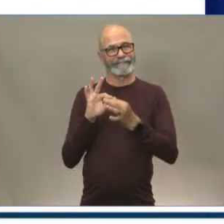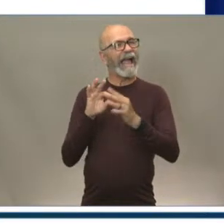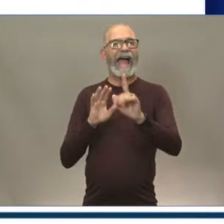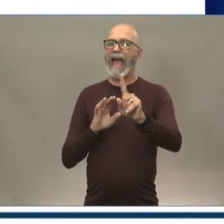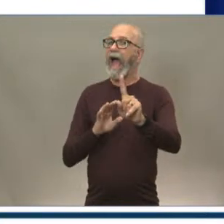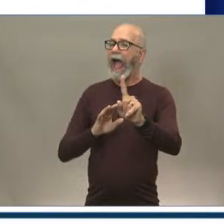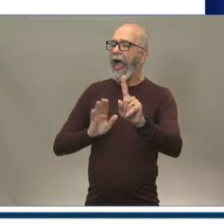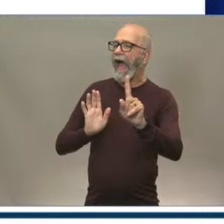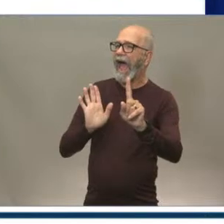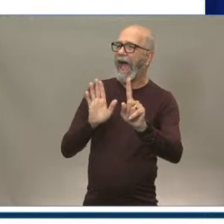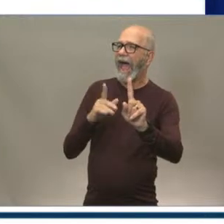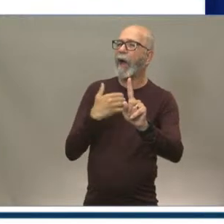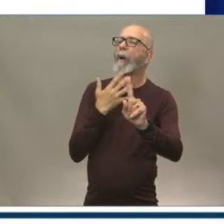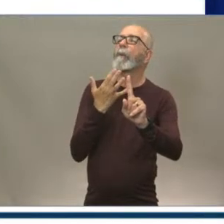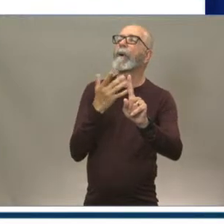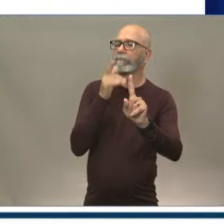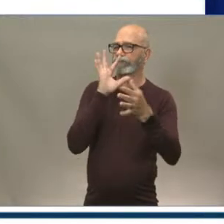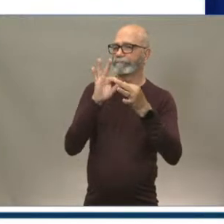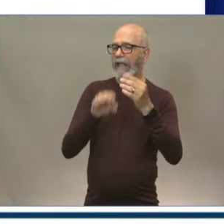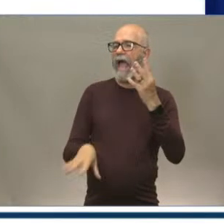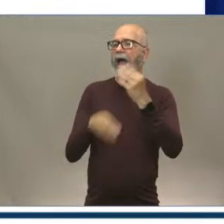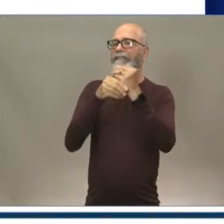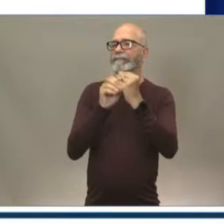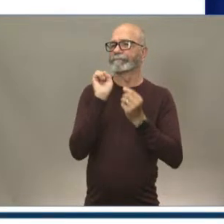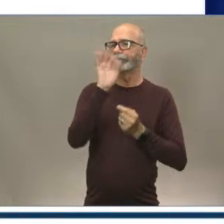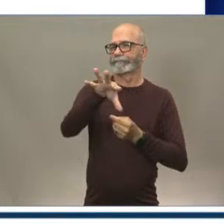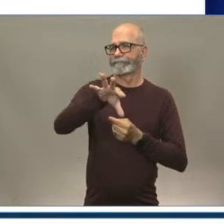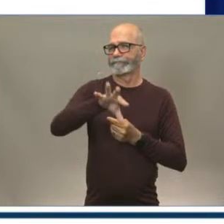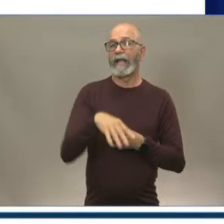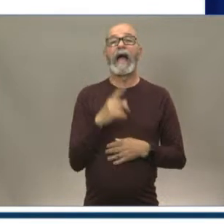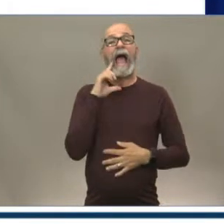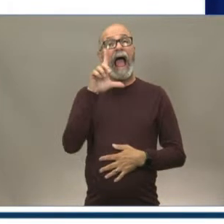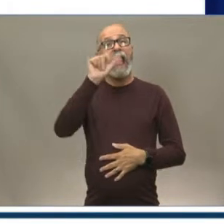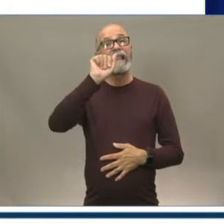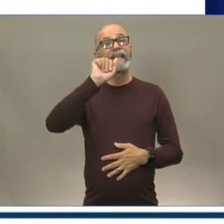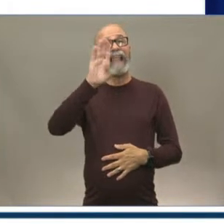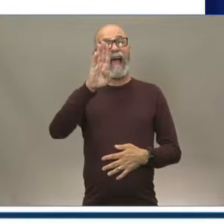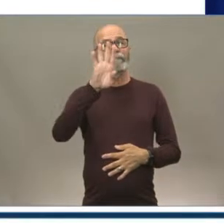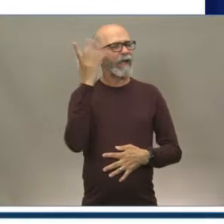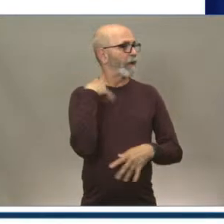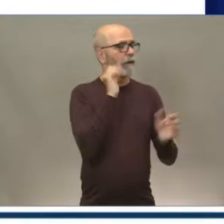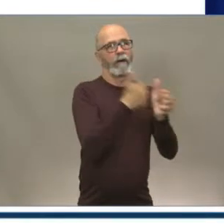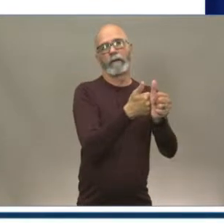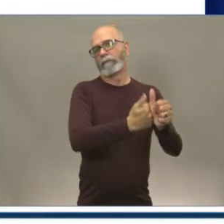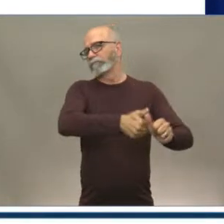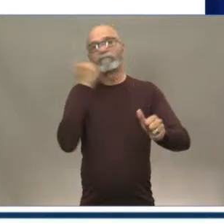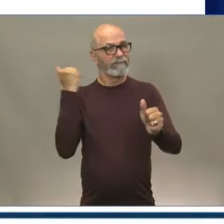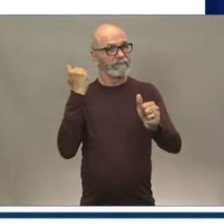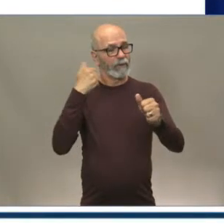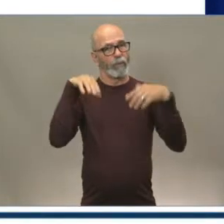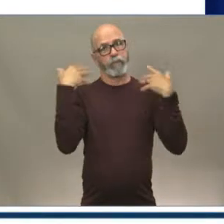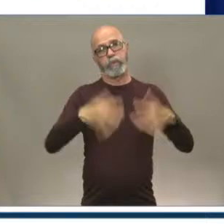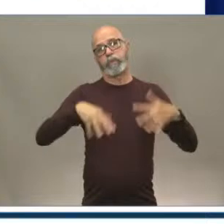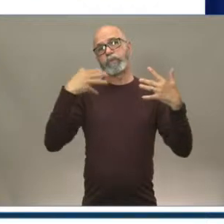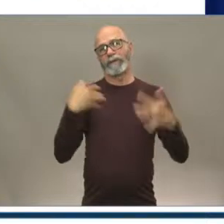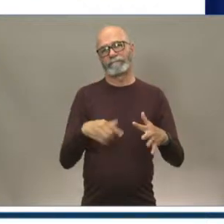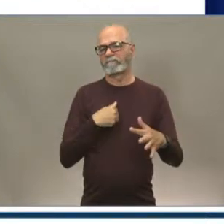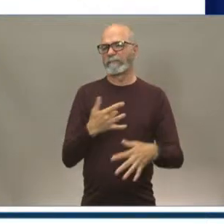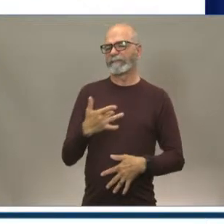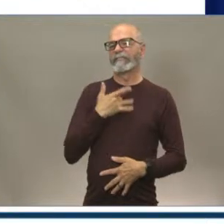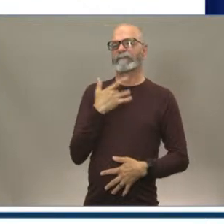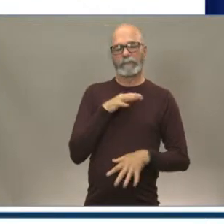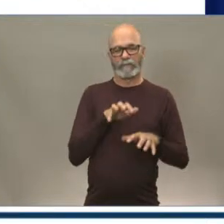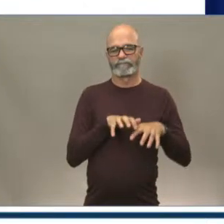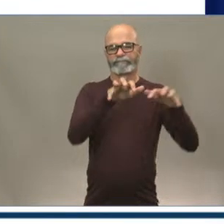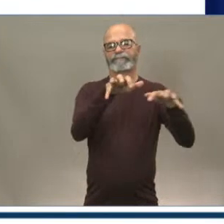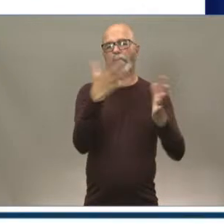We have a backlog of tests in the lab, and a number of those cases are likely positive. The people who tested with symptoms are isolating